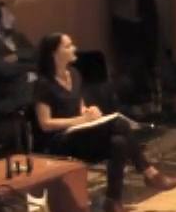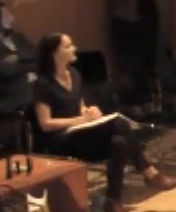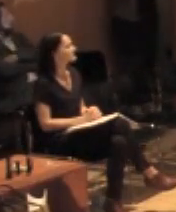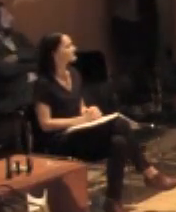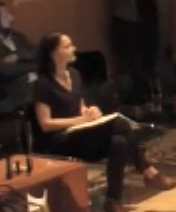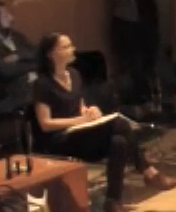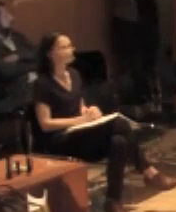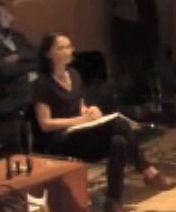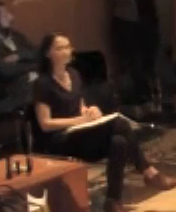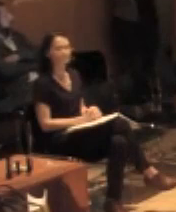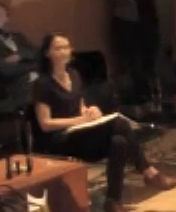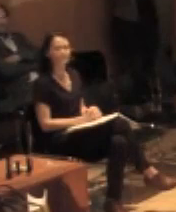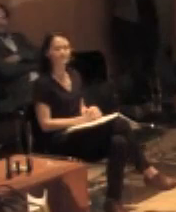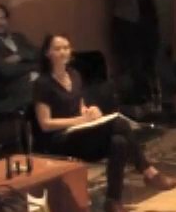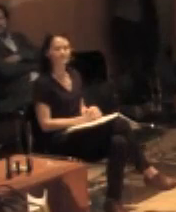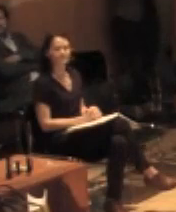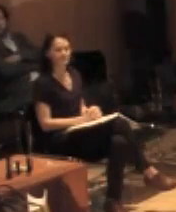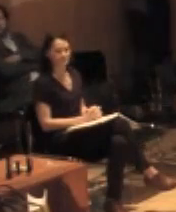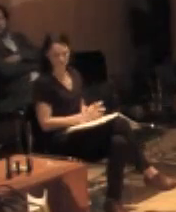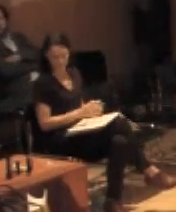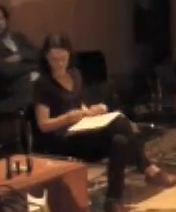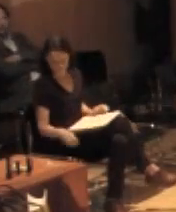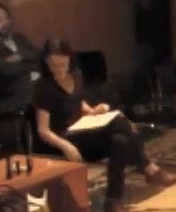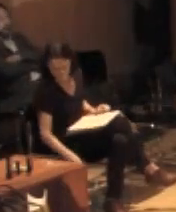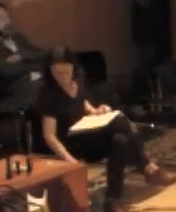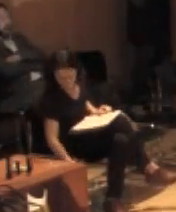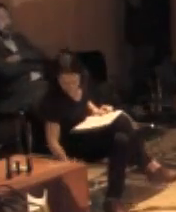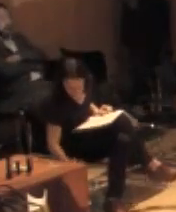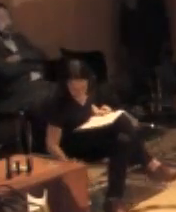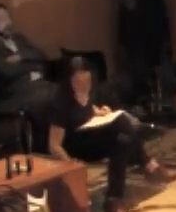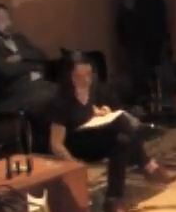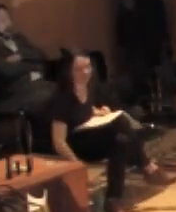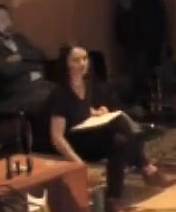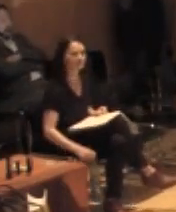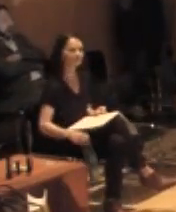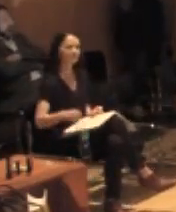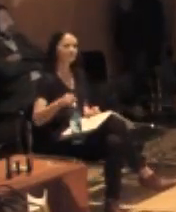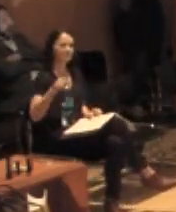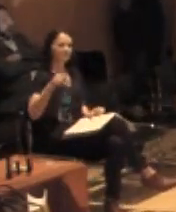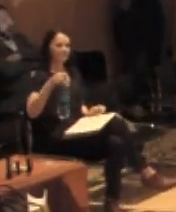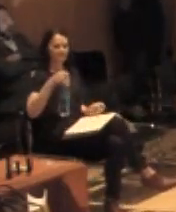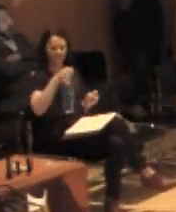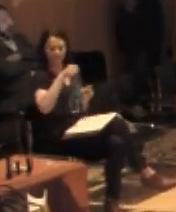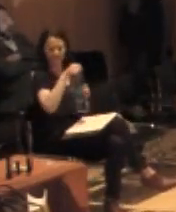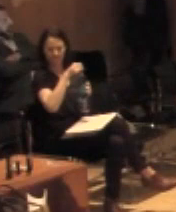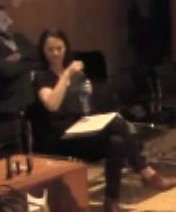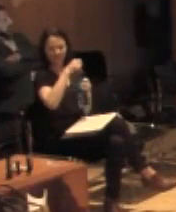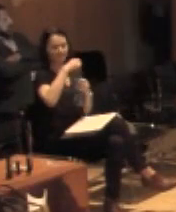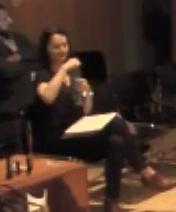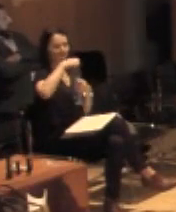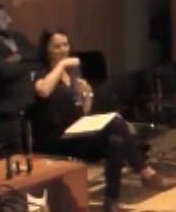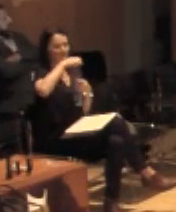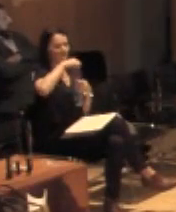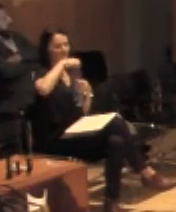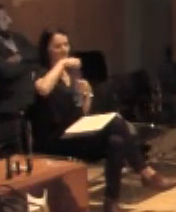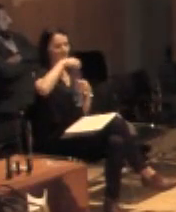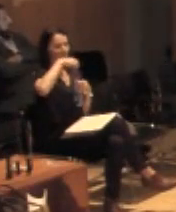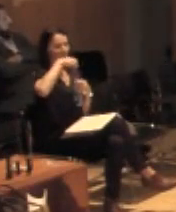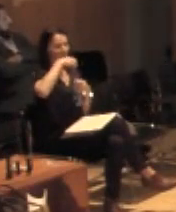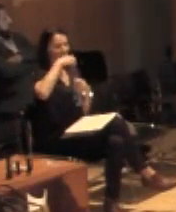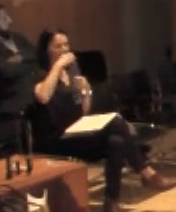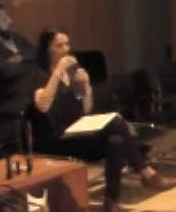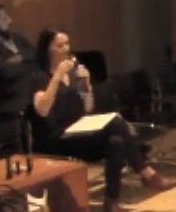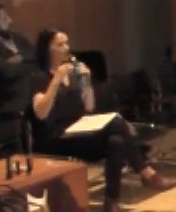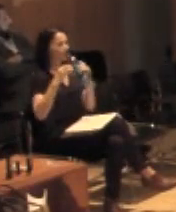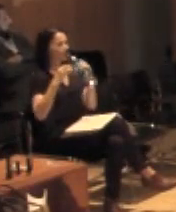and forth between them so that's what we're we're going to be employing um and the cameras